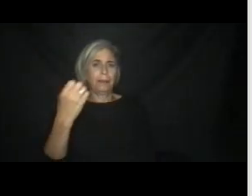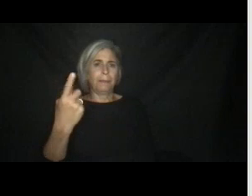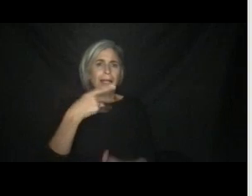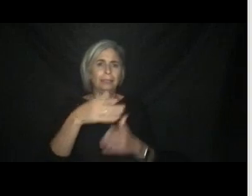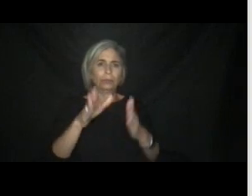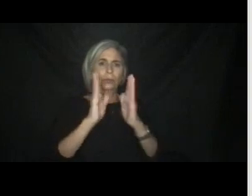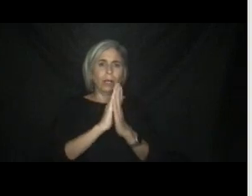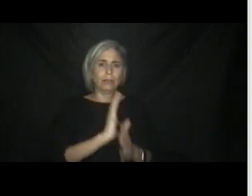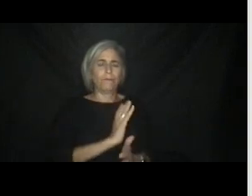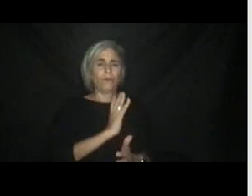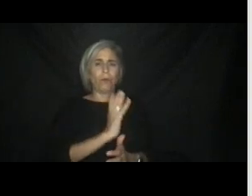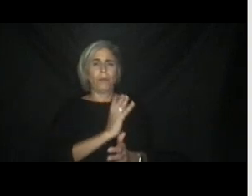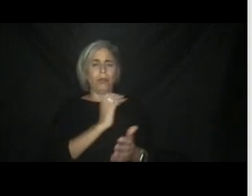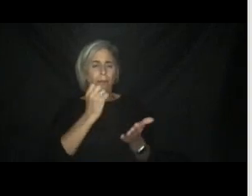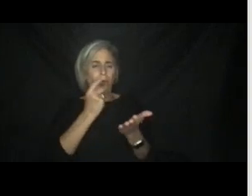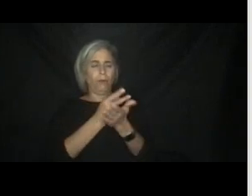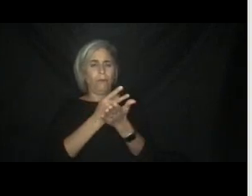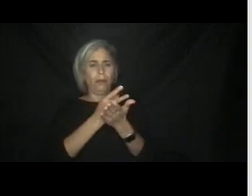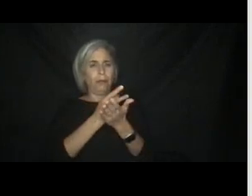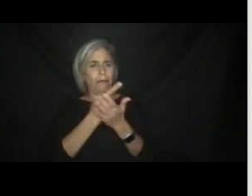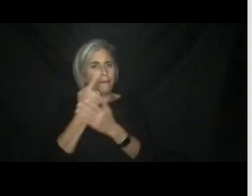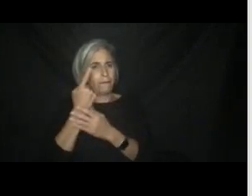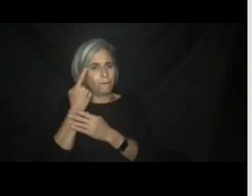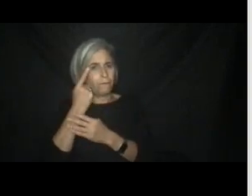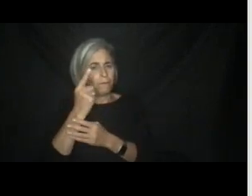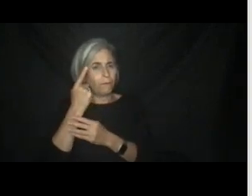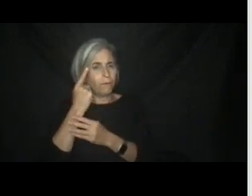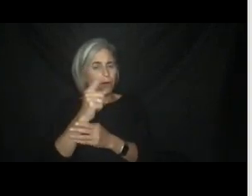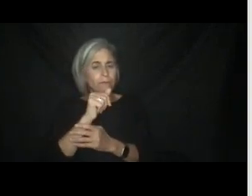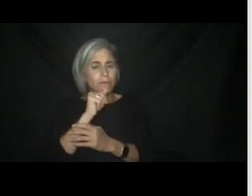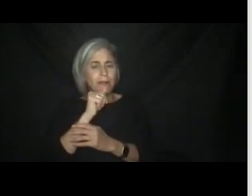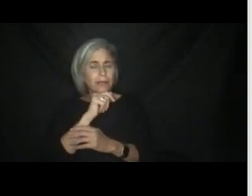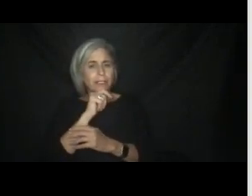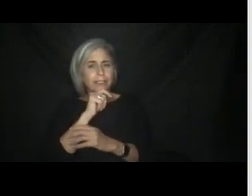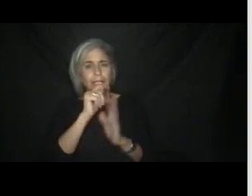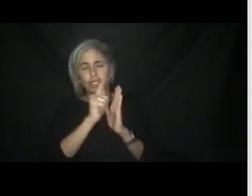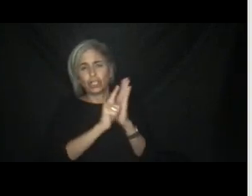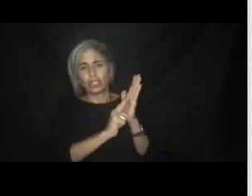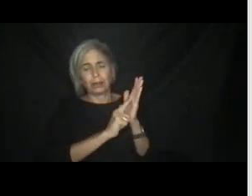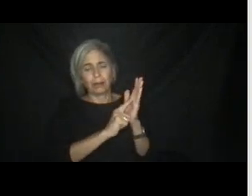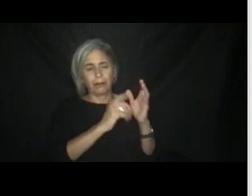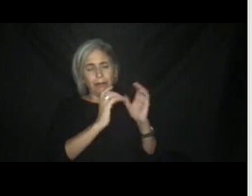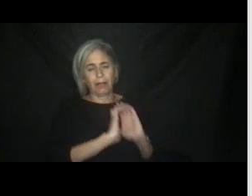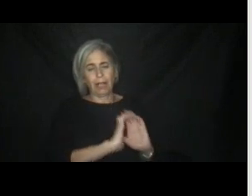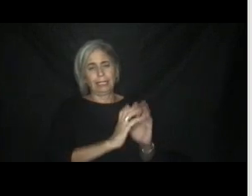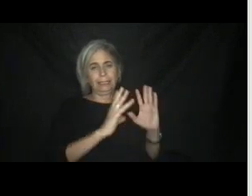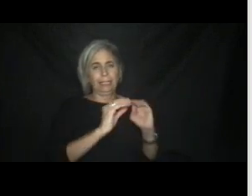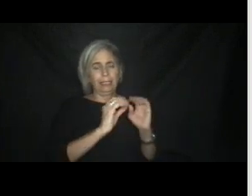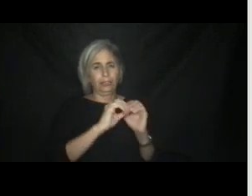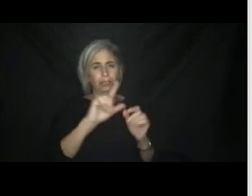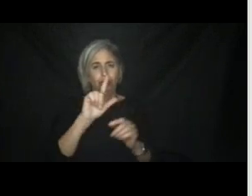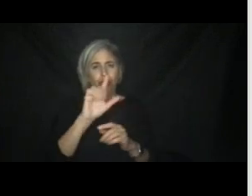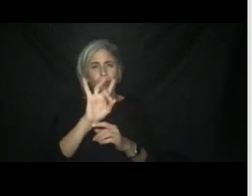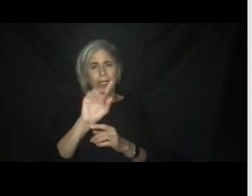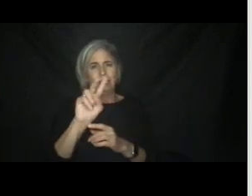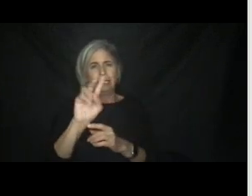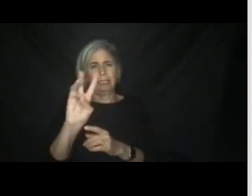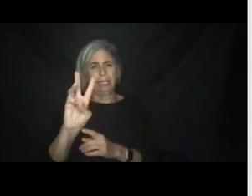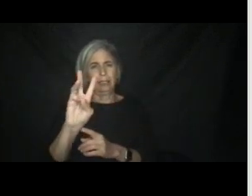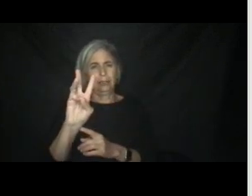request approval of a private attorney-client session of the City Commission pursuant to Section 286-0118 of